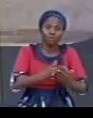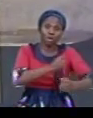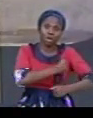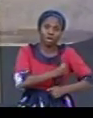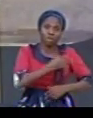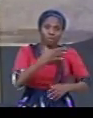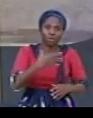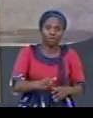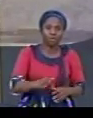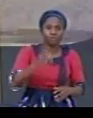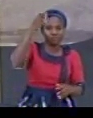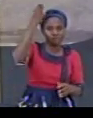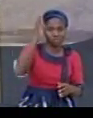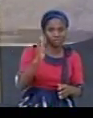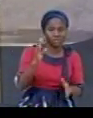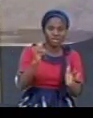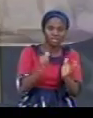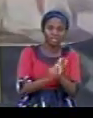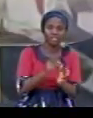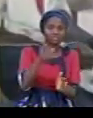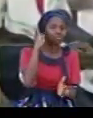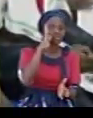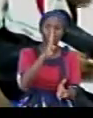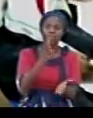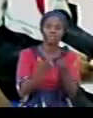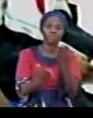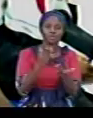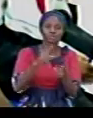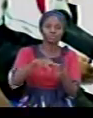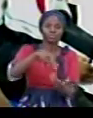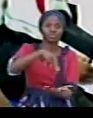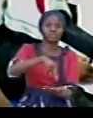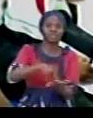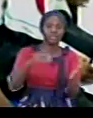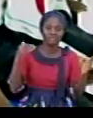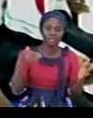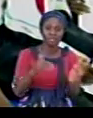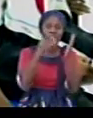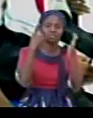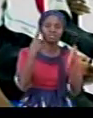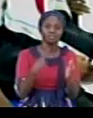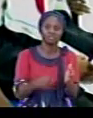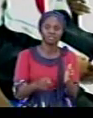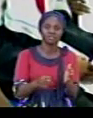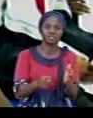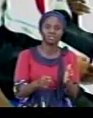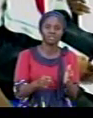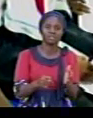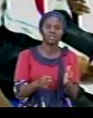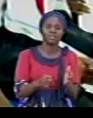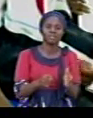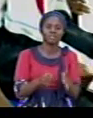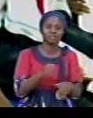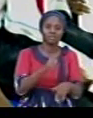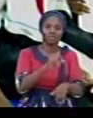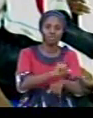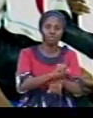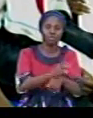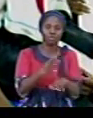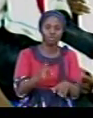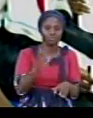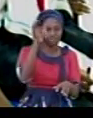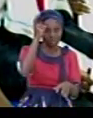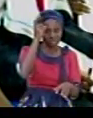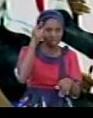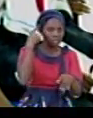God, that ye may be able to stand against the wiles of the devil. For we wrestle